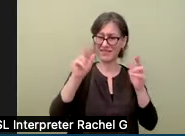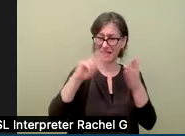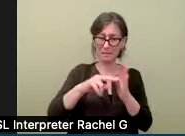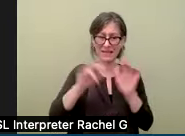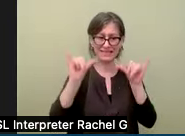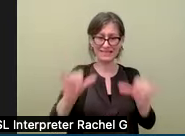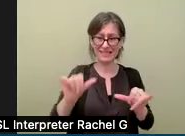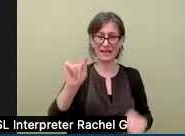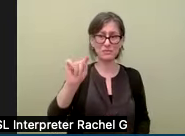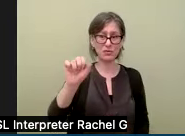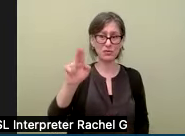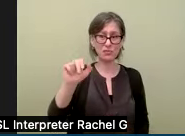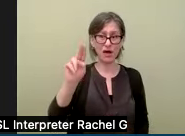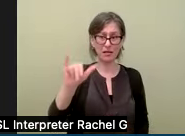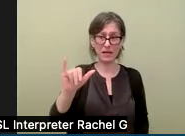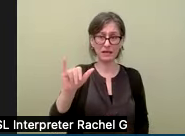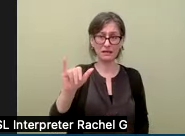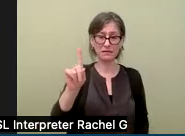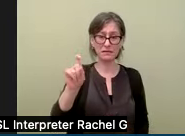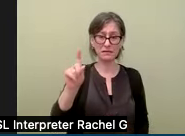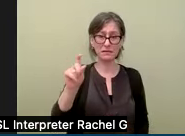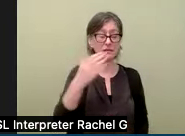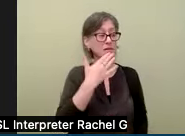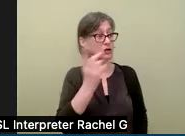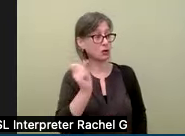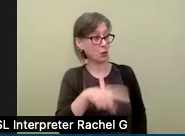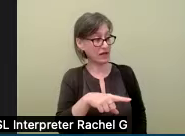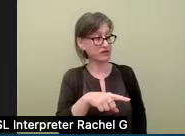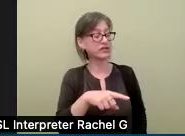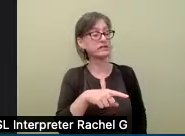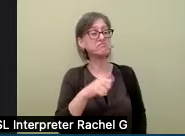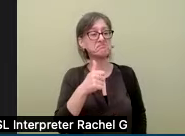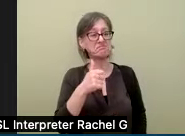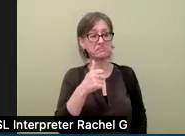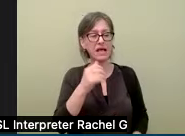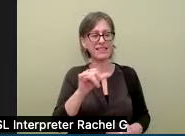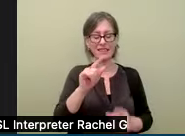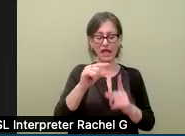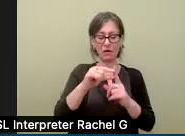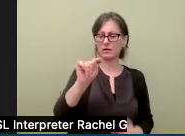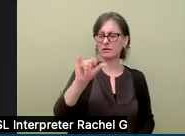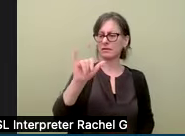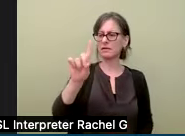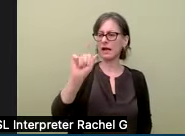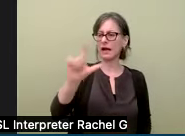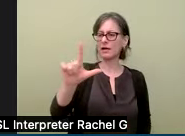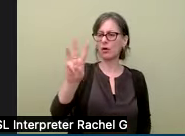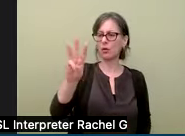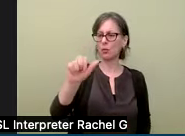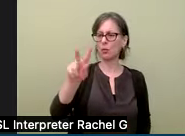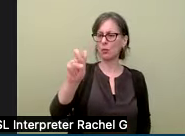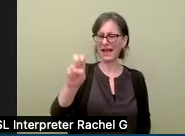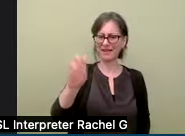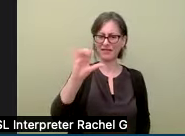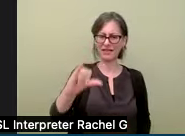words interchangeable? Good question, Mark. The term tidal wave was coined